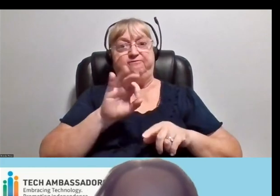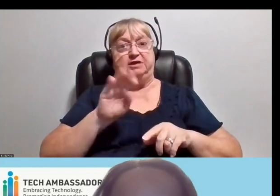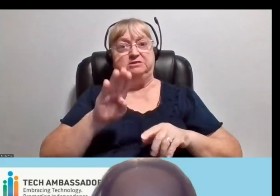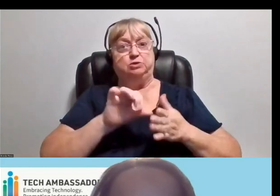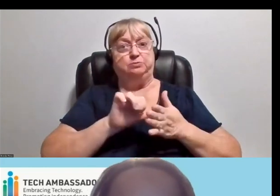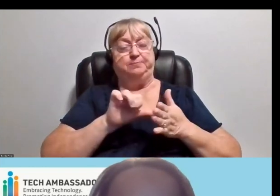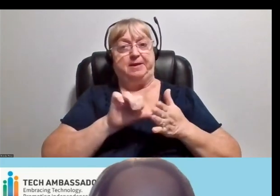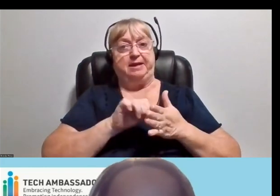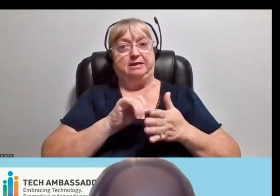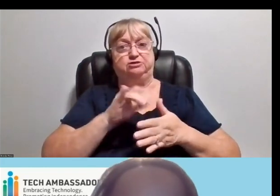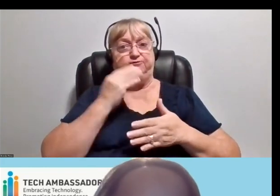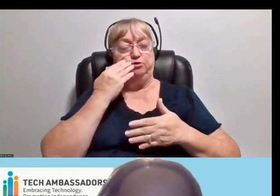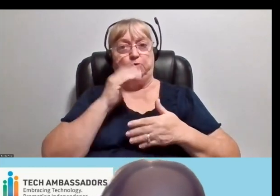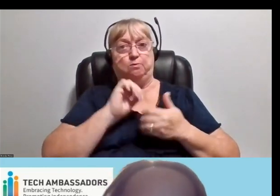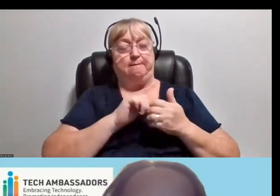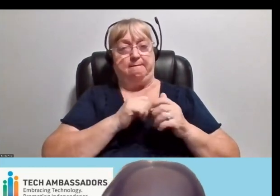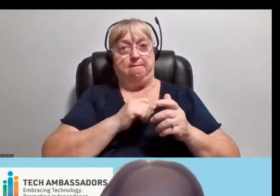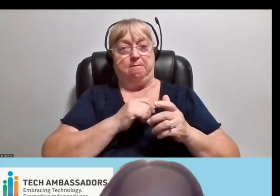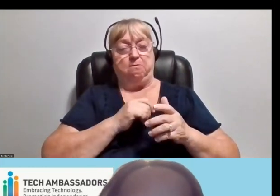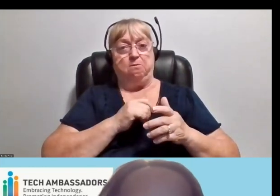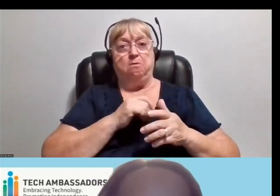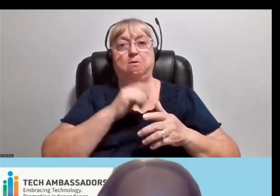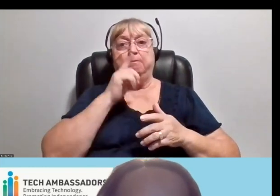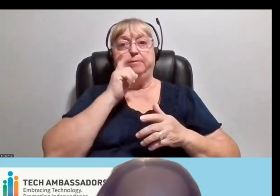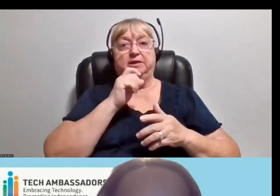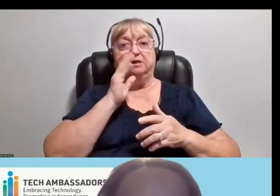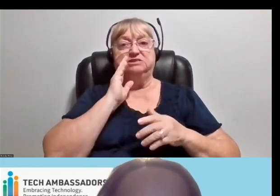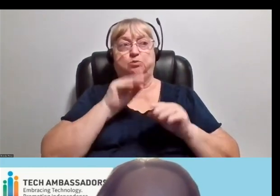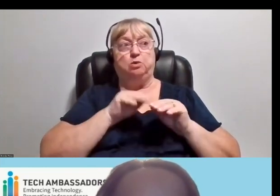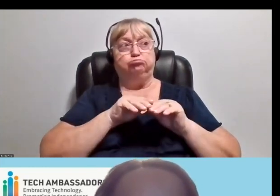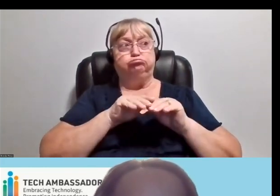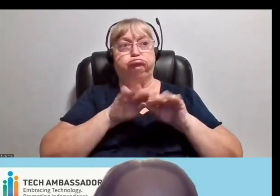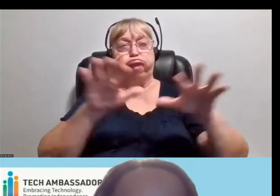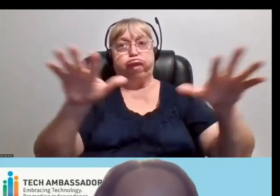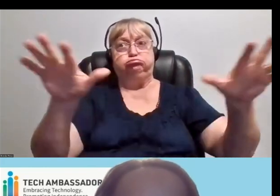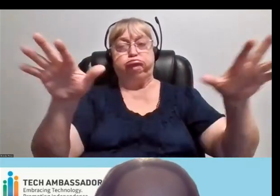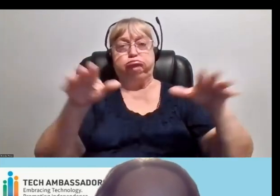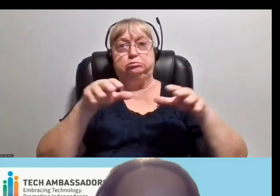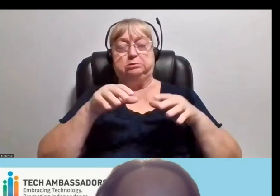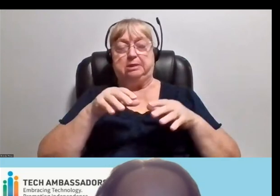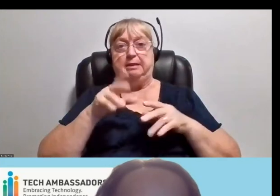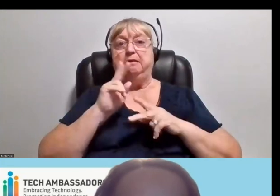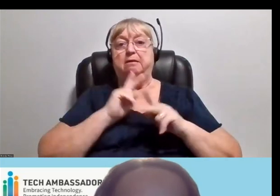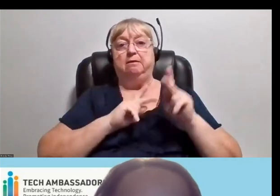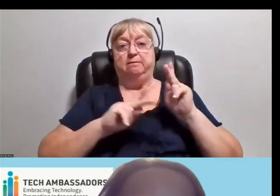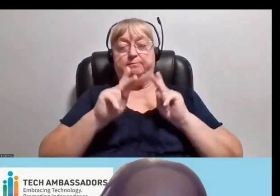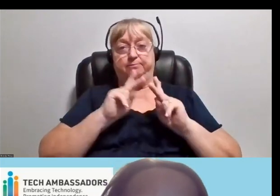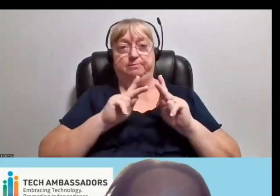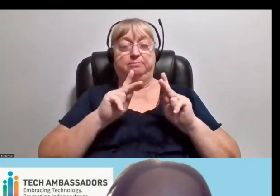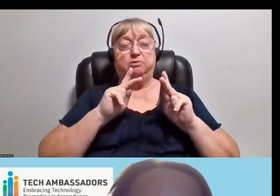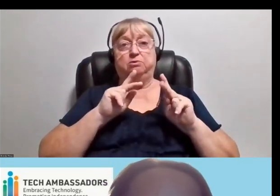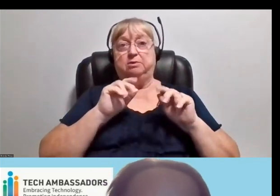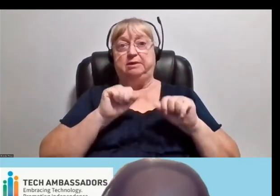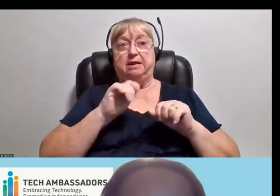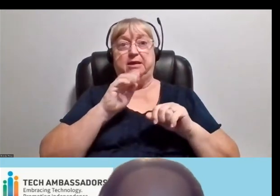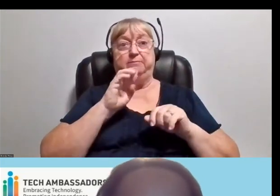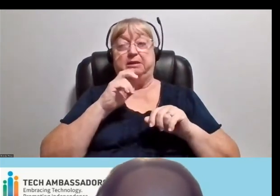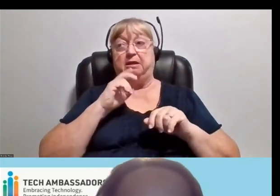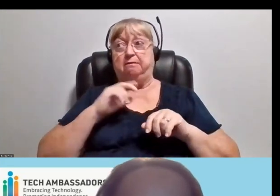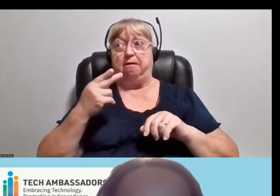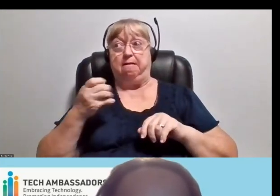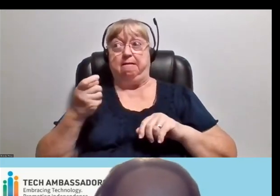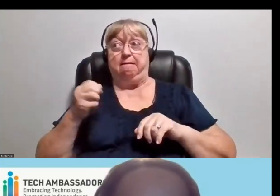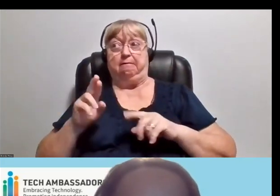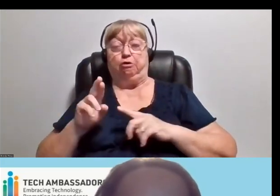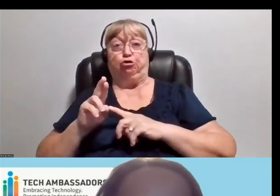you don't know how to, because it gets out there and people, it can be like it was a hacker or